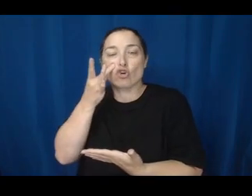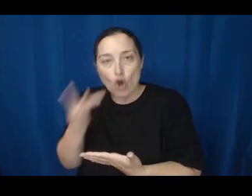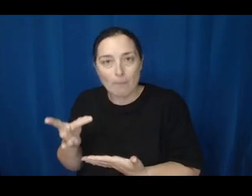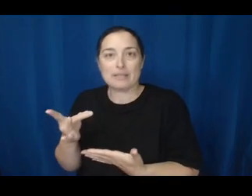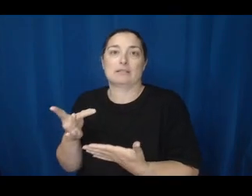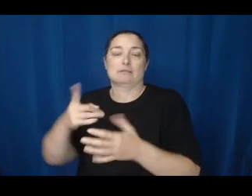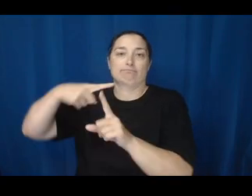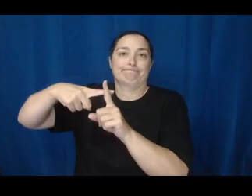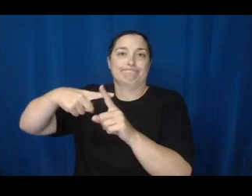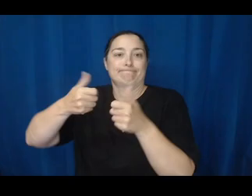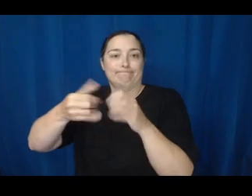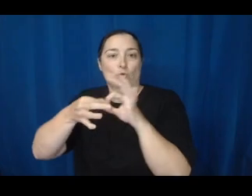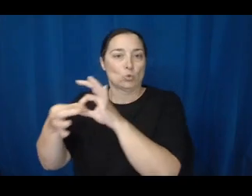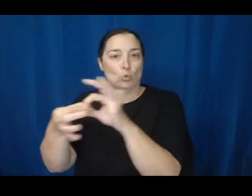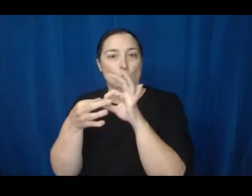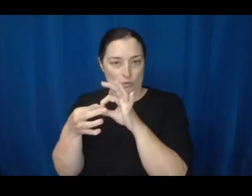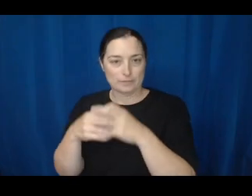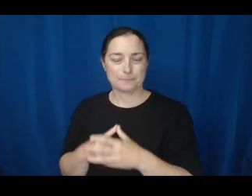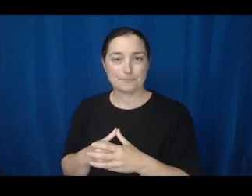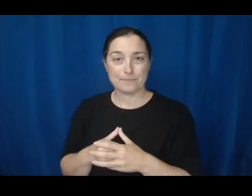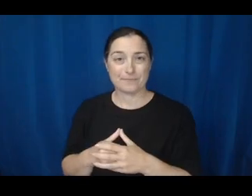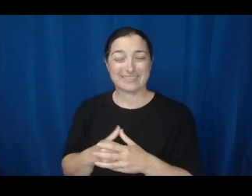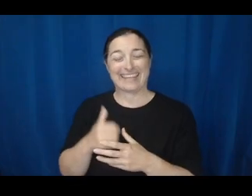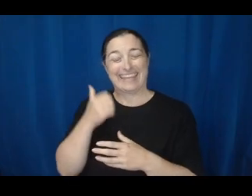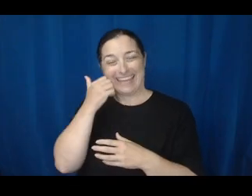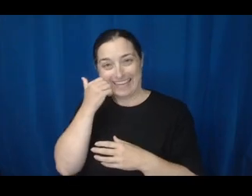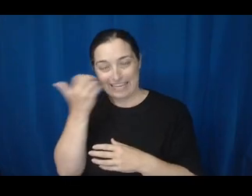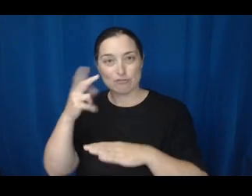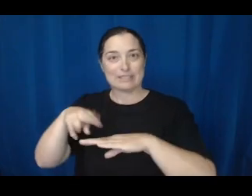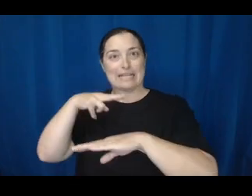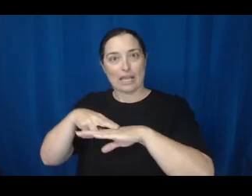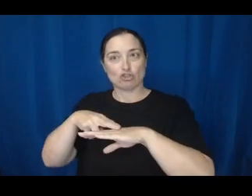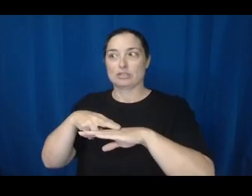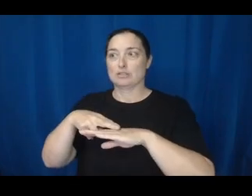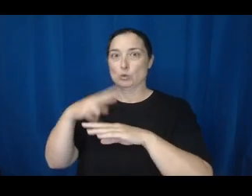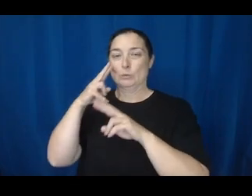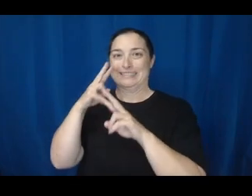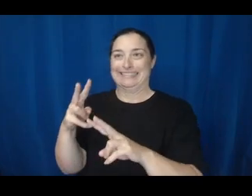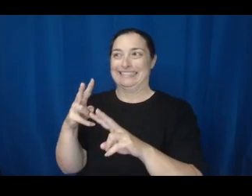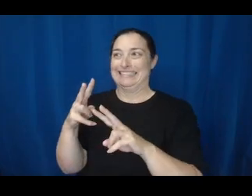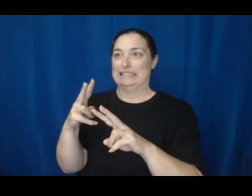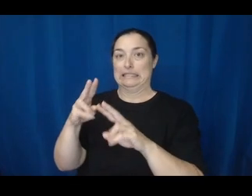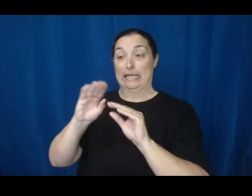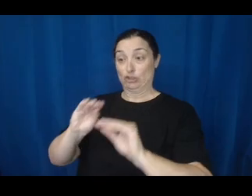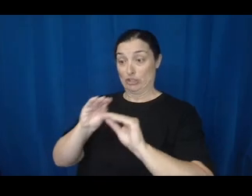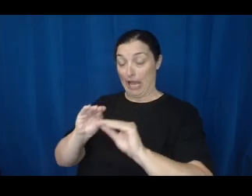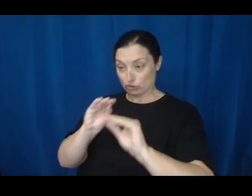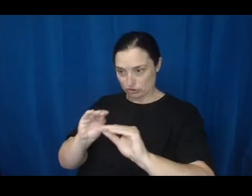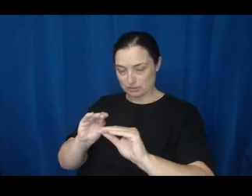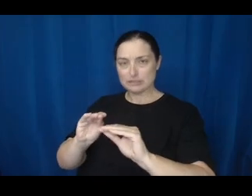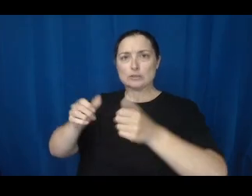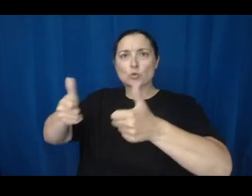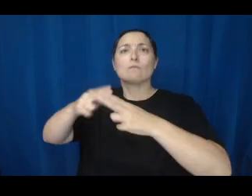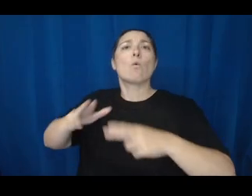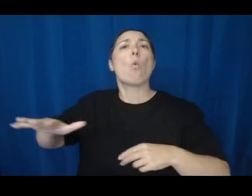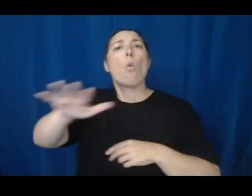now these days calling every nation in the world, to see education more and more as a common good for everyone. Whole